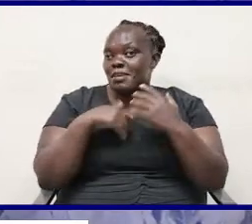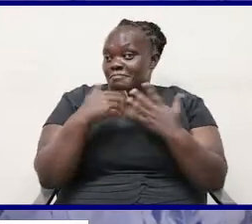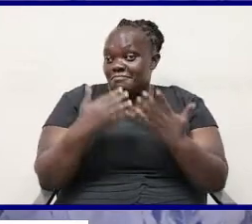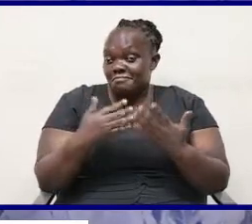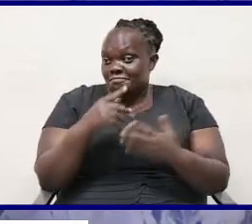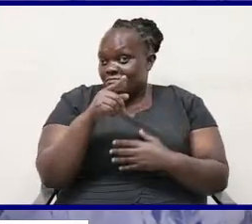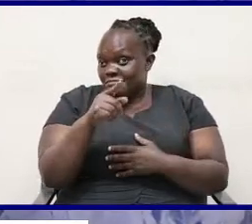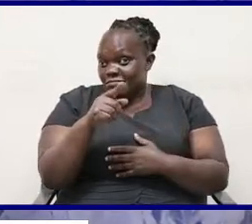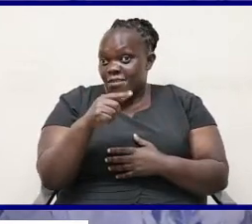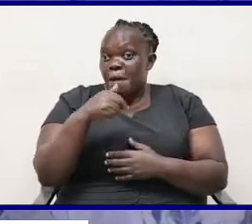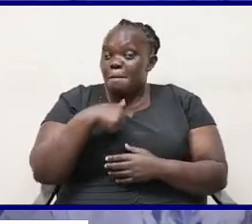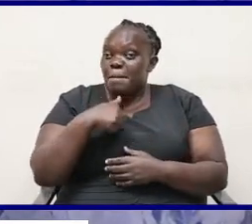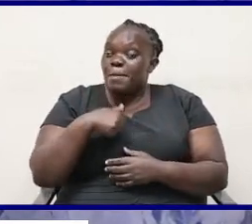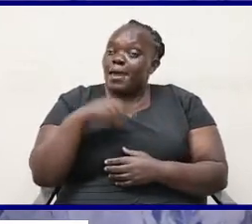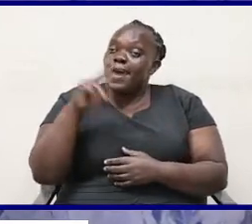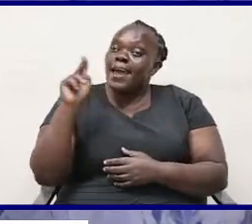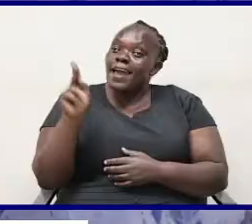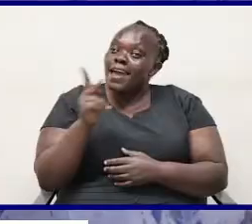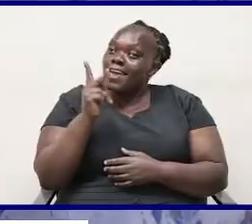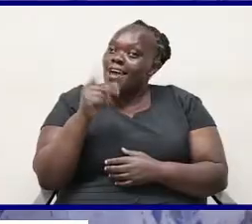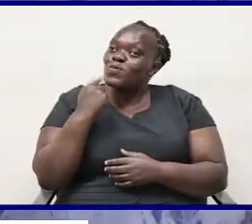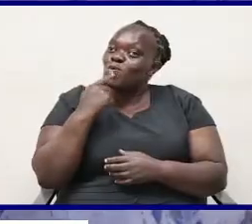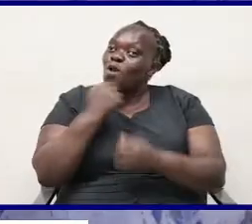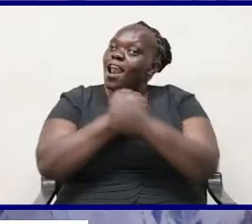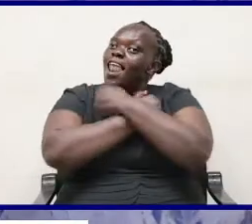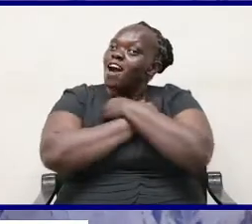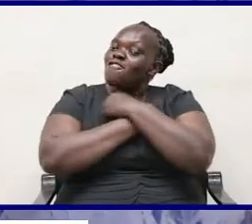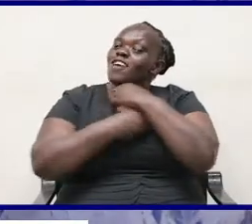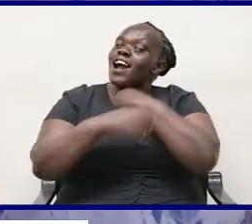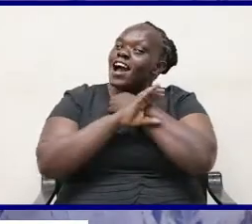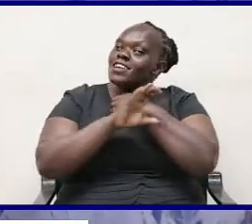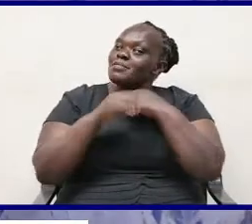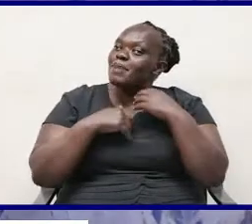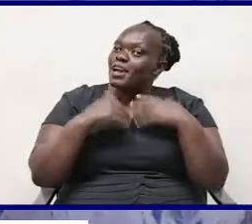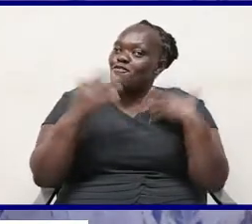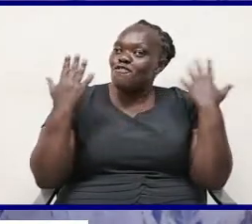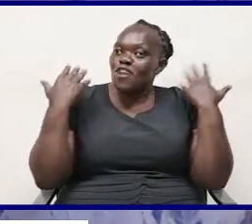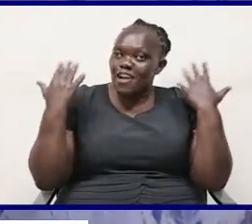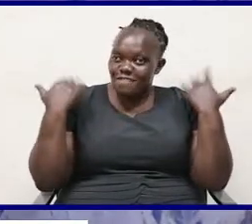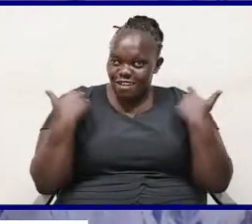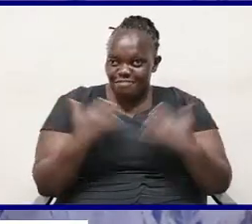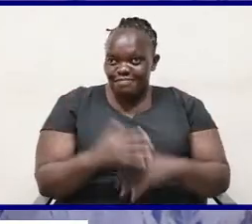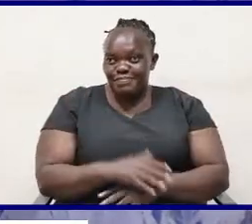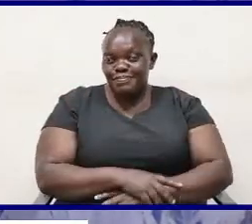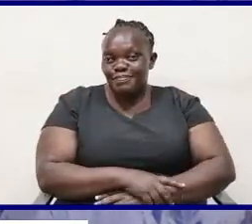mzalendo. Je, wewe? Mimi ni Mkenya mzalendo daima.